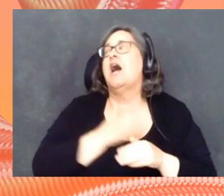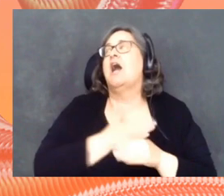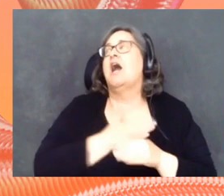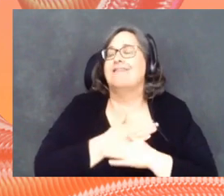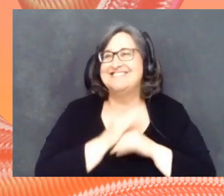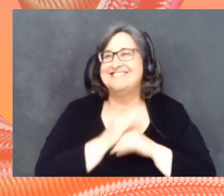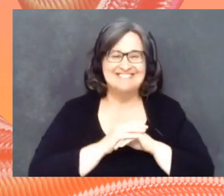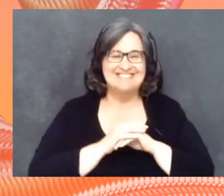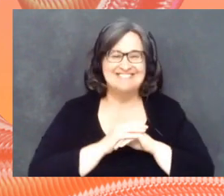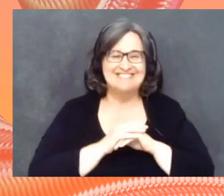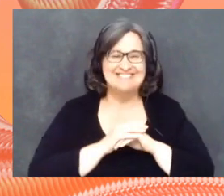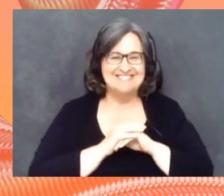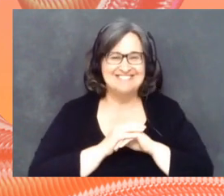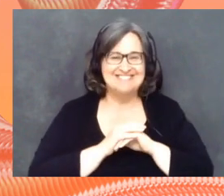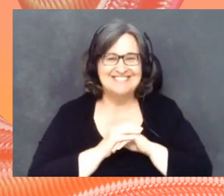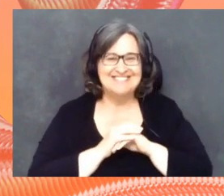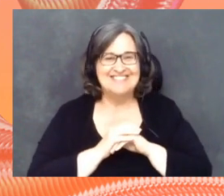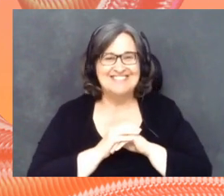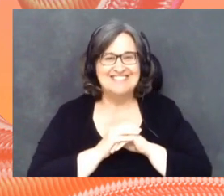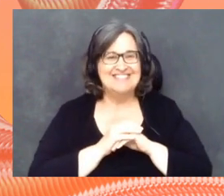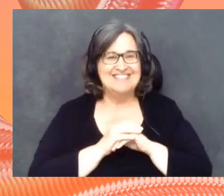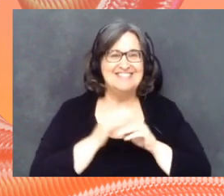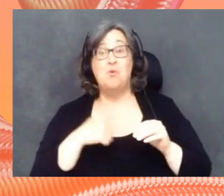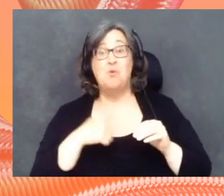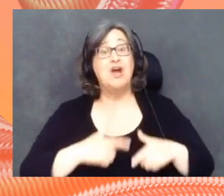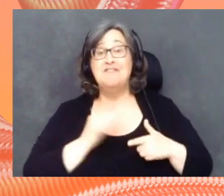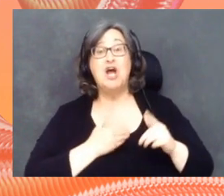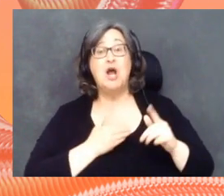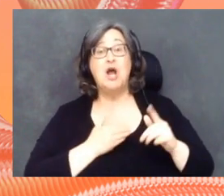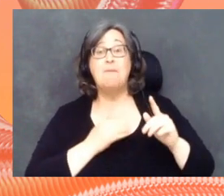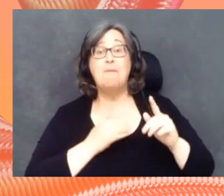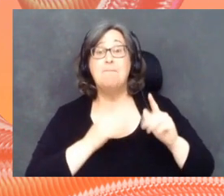We're like living our purpose and our best lives.